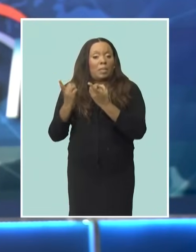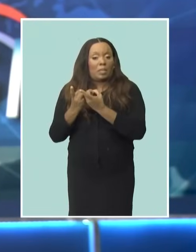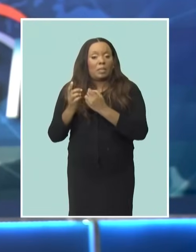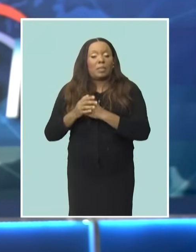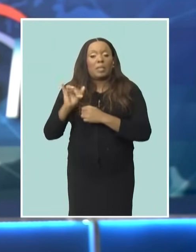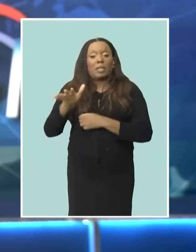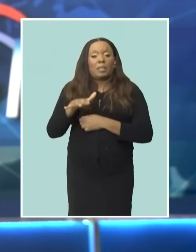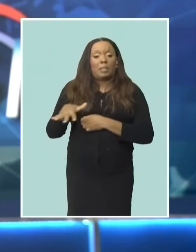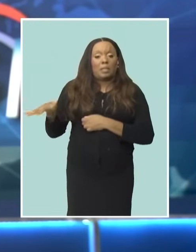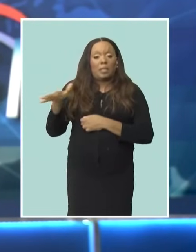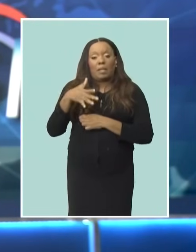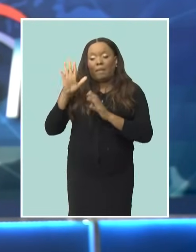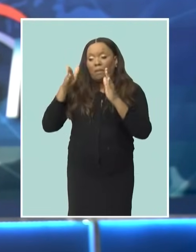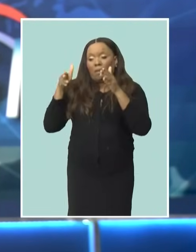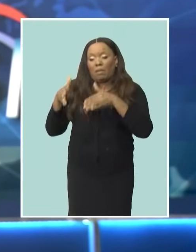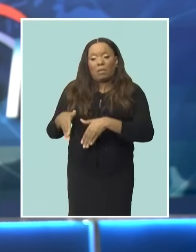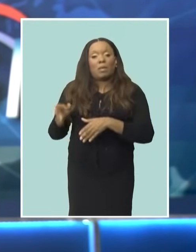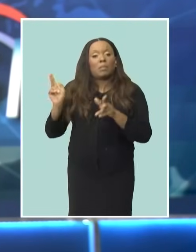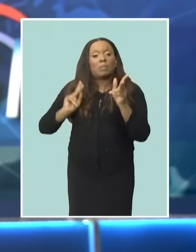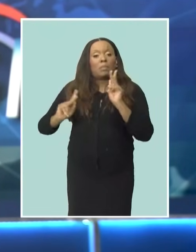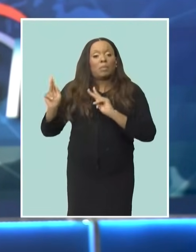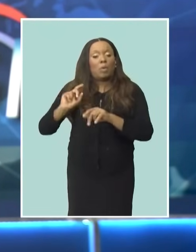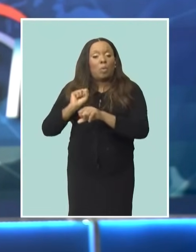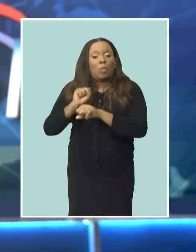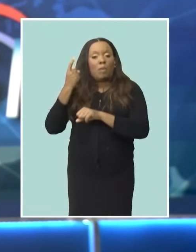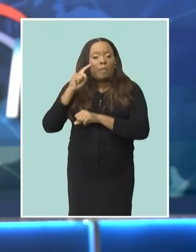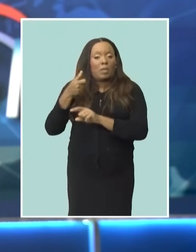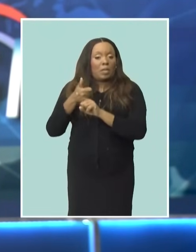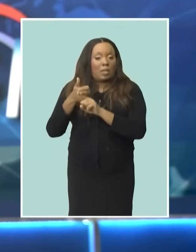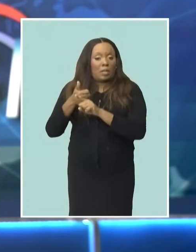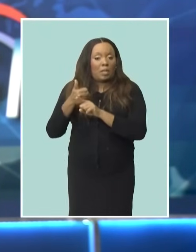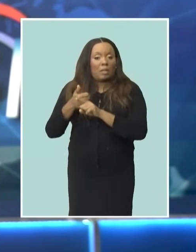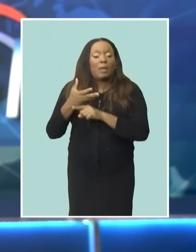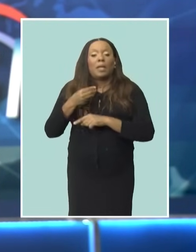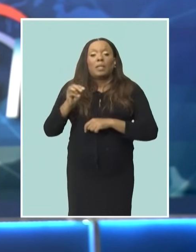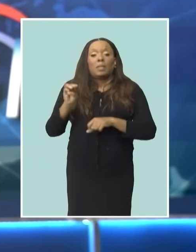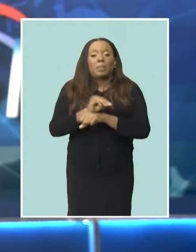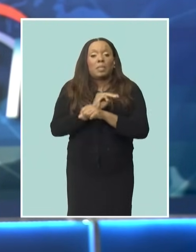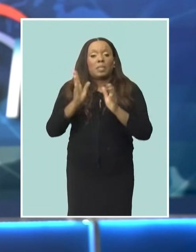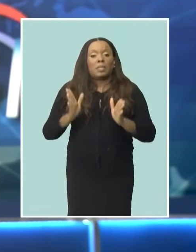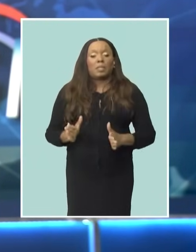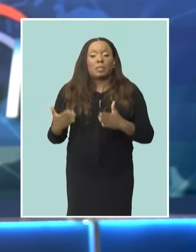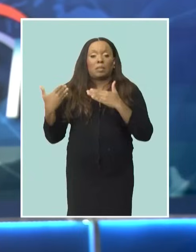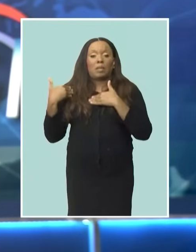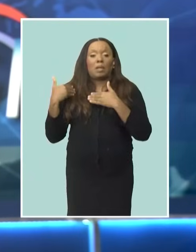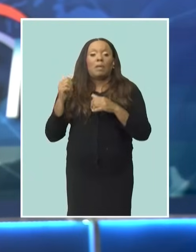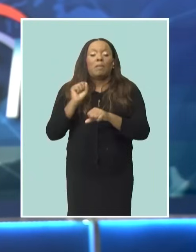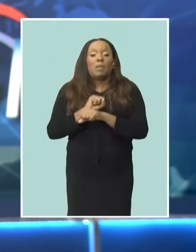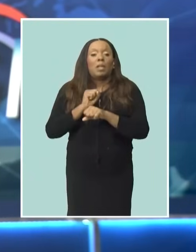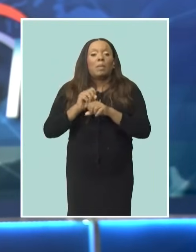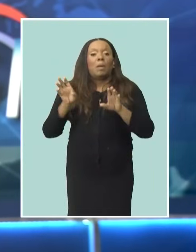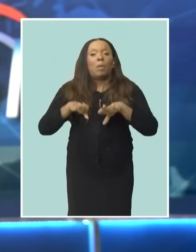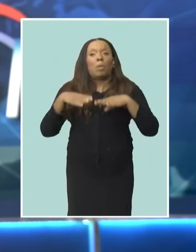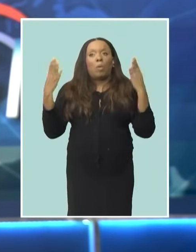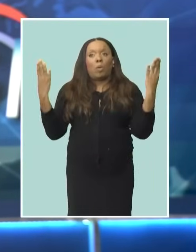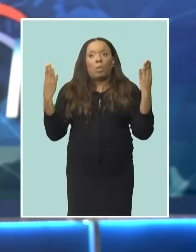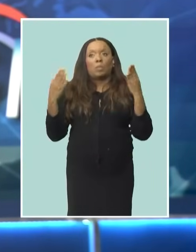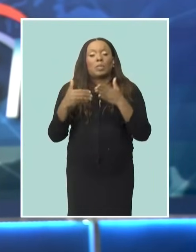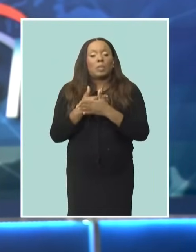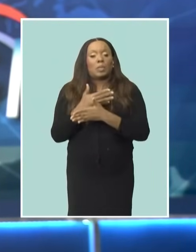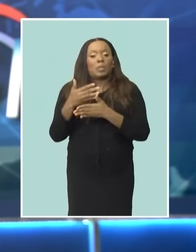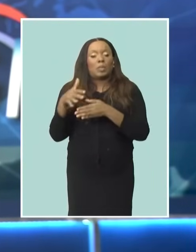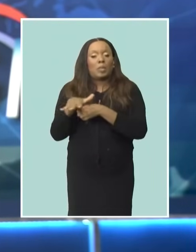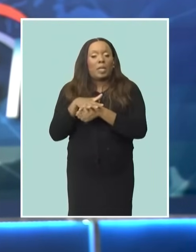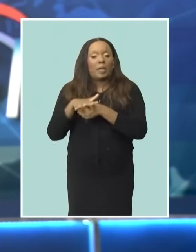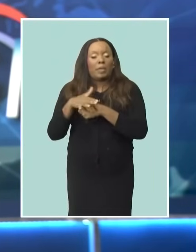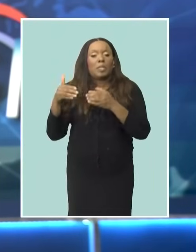space cements the focus on self-employed individuals, and it was opened by Minister of Labour, Social Security and the Third Sector, as